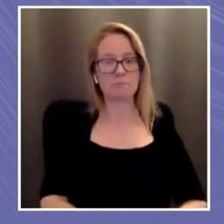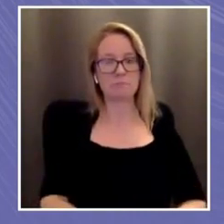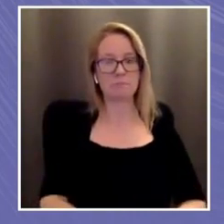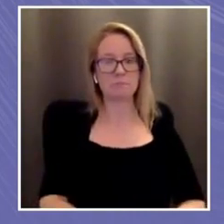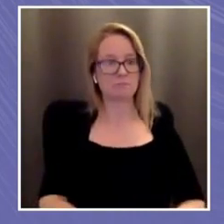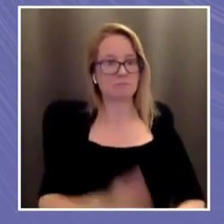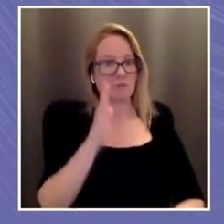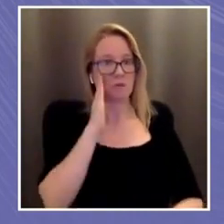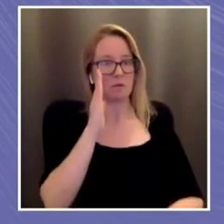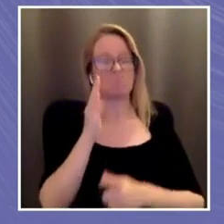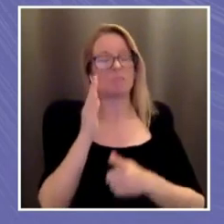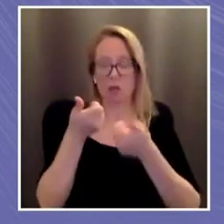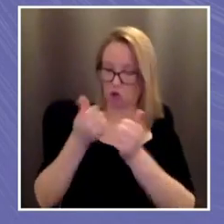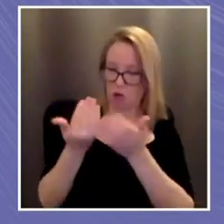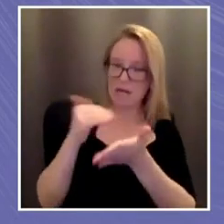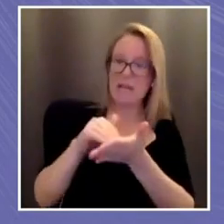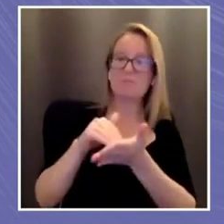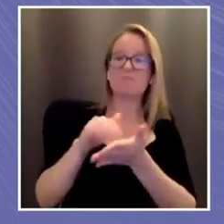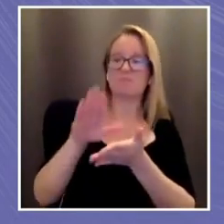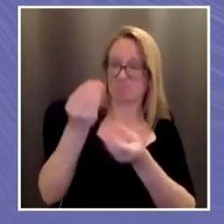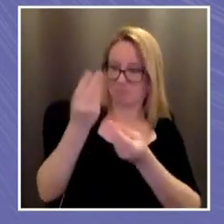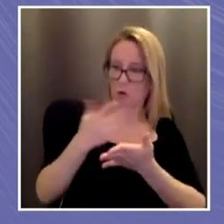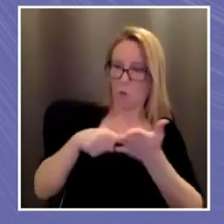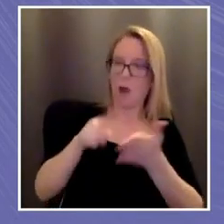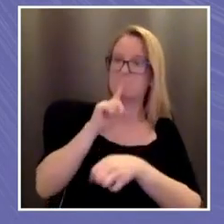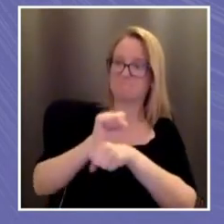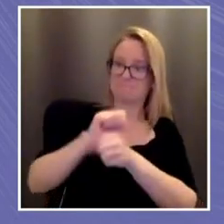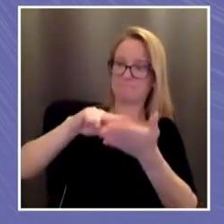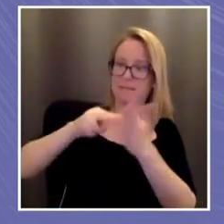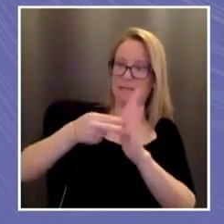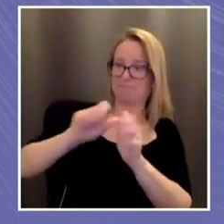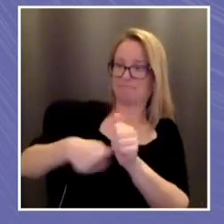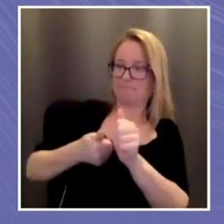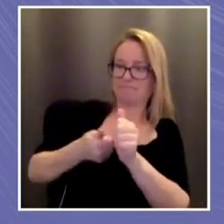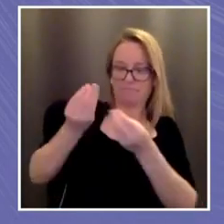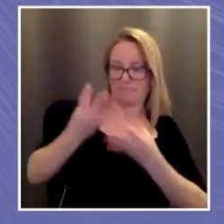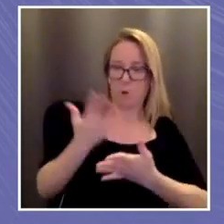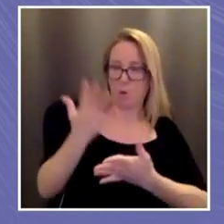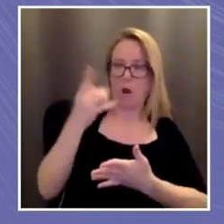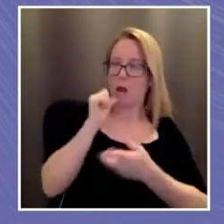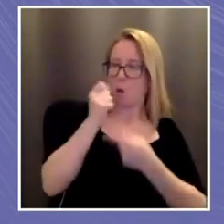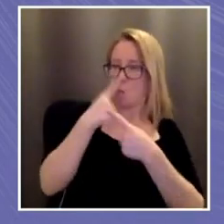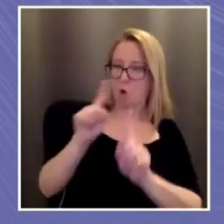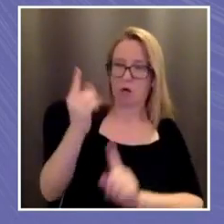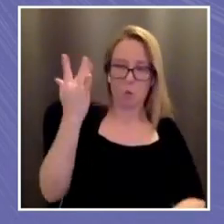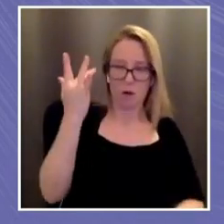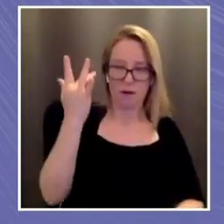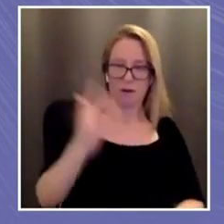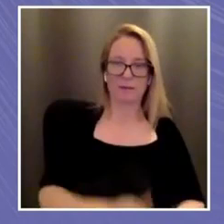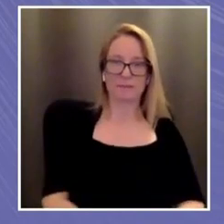Go back and try it. Tell me what it really meant. Tell me why it didn't really work.